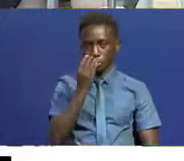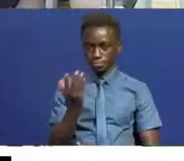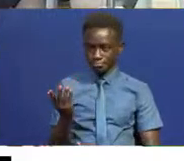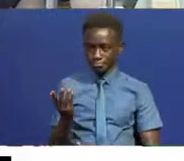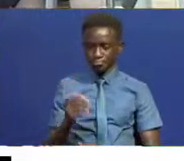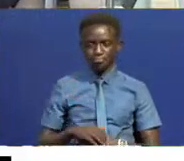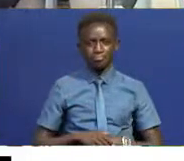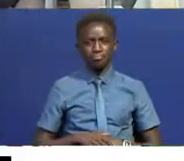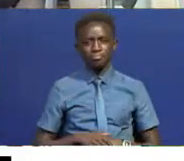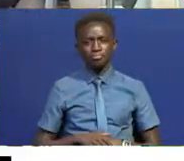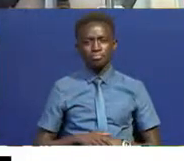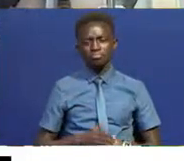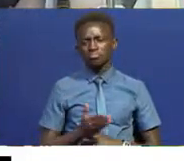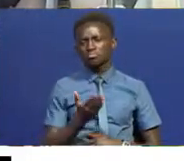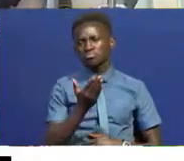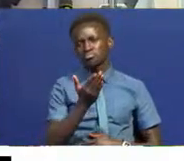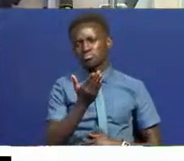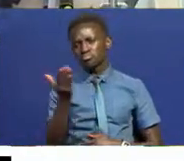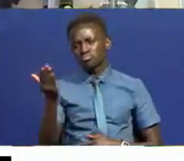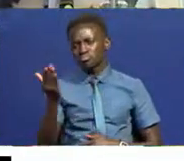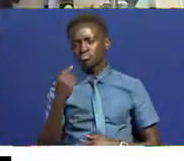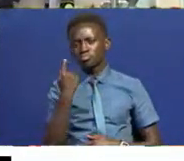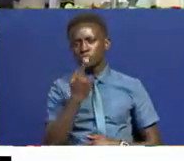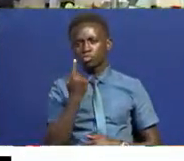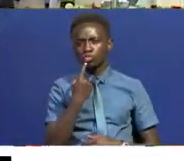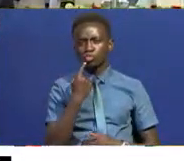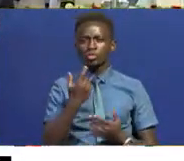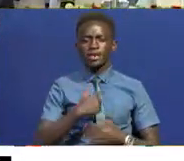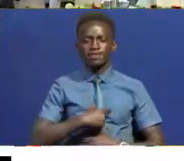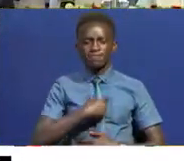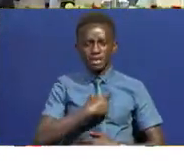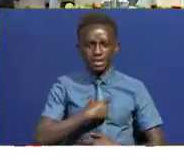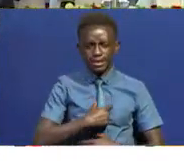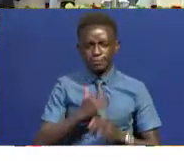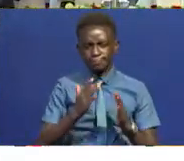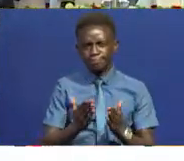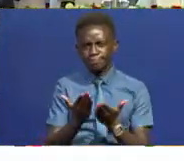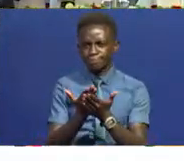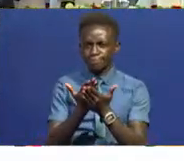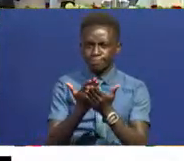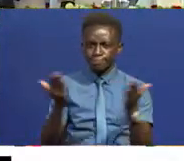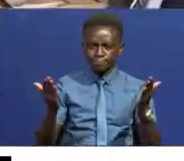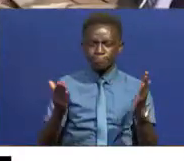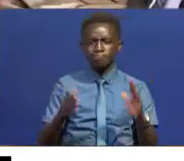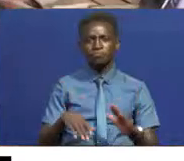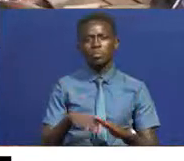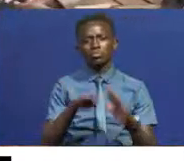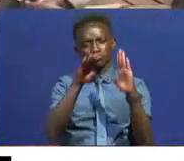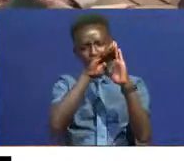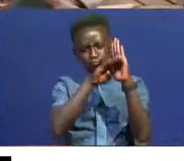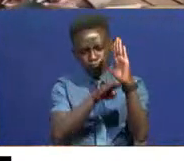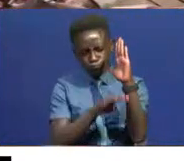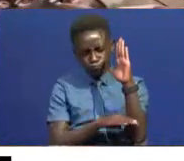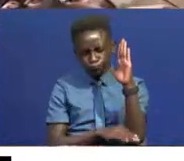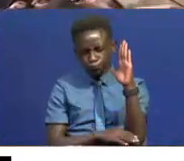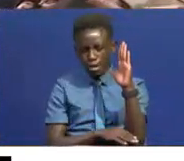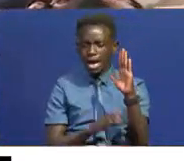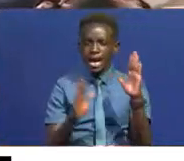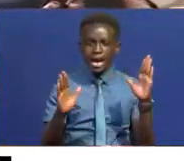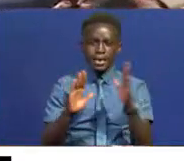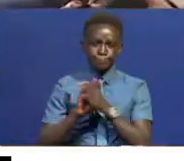all the distinguished participants, all protocols observed, good afternoon.